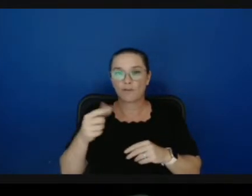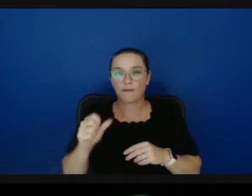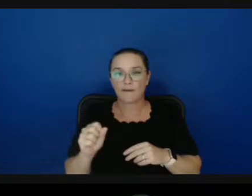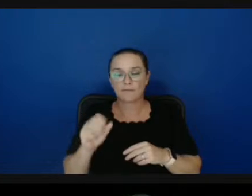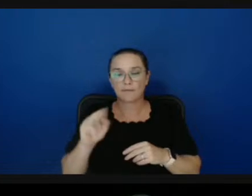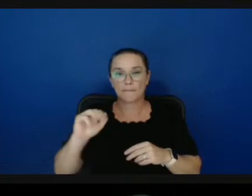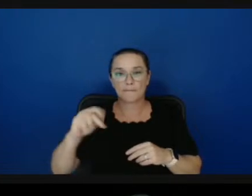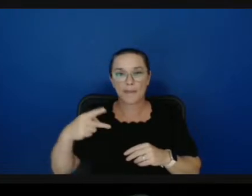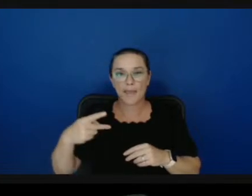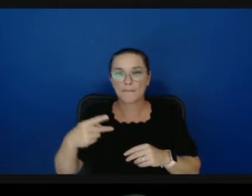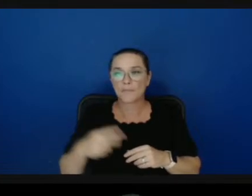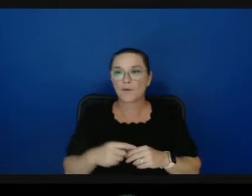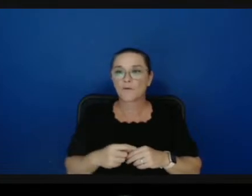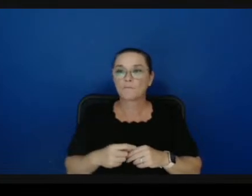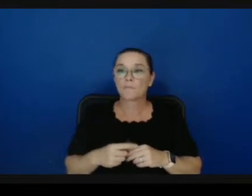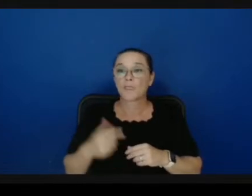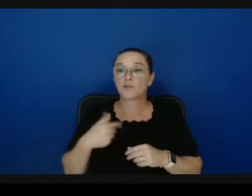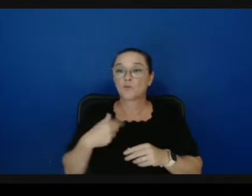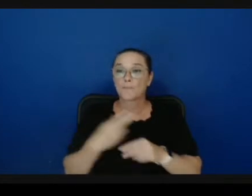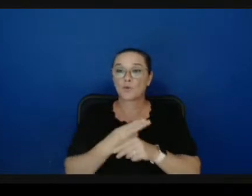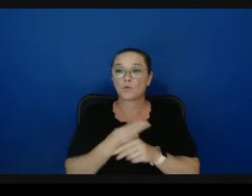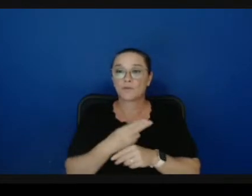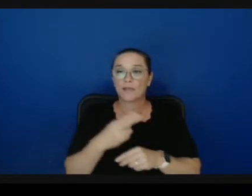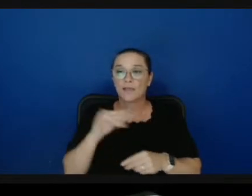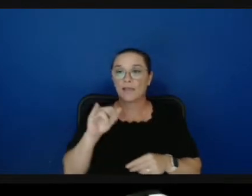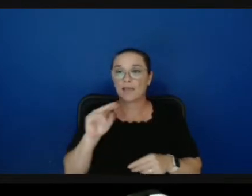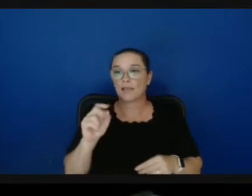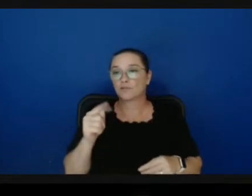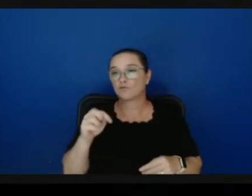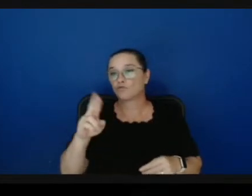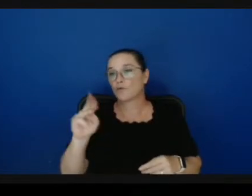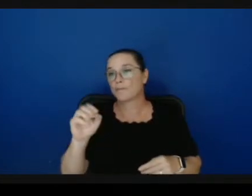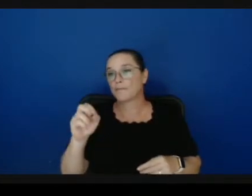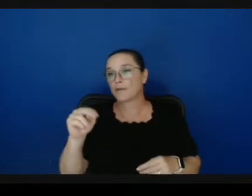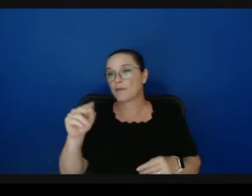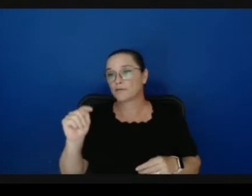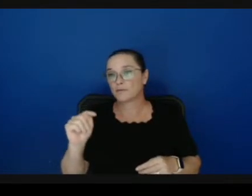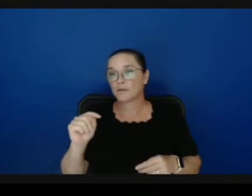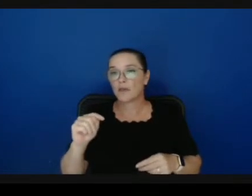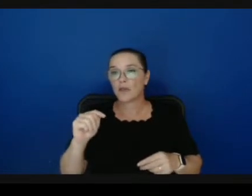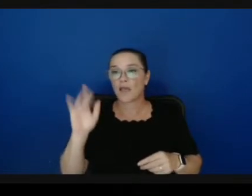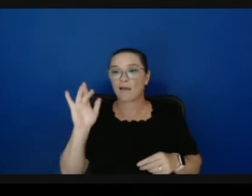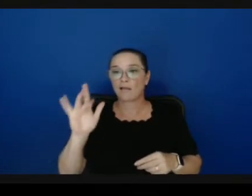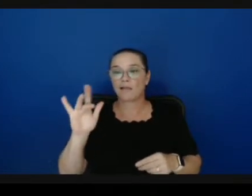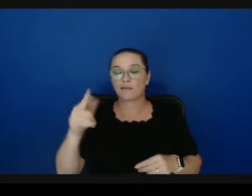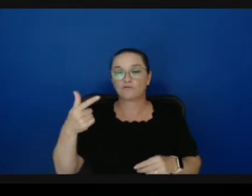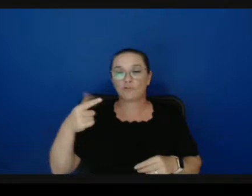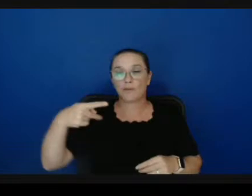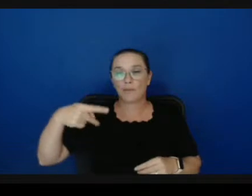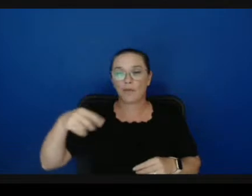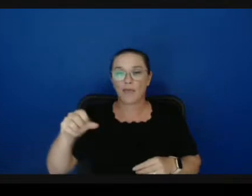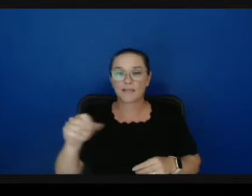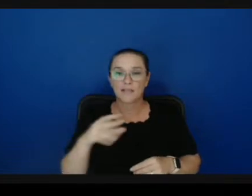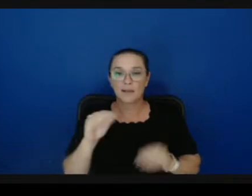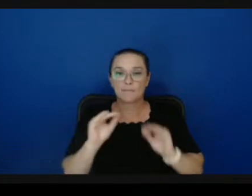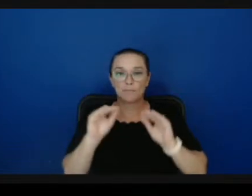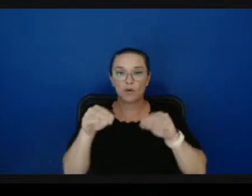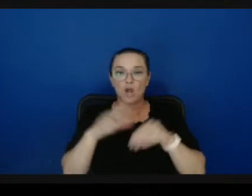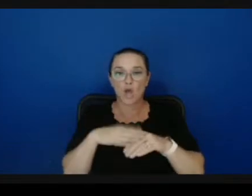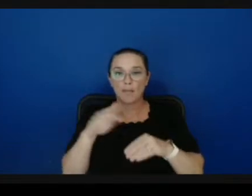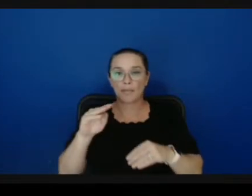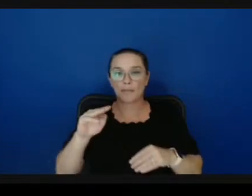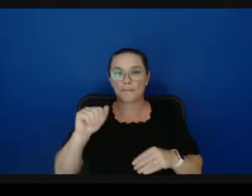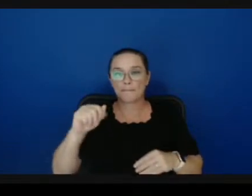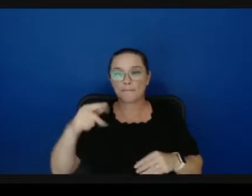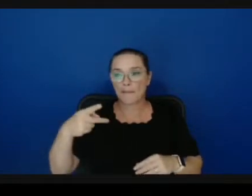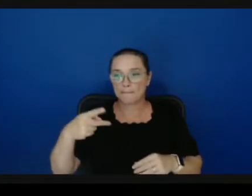I've done here is come to our instruments, turn on our GPS, and plotted them on our map here as well. Right.